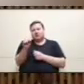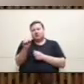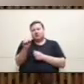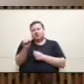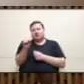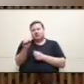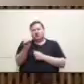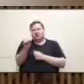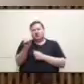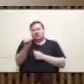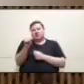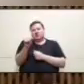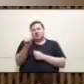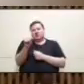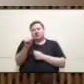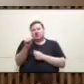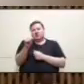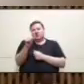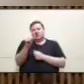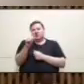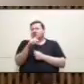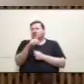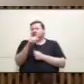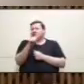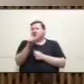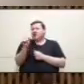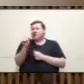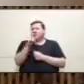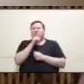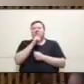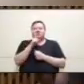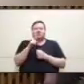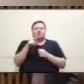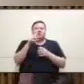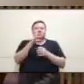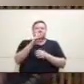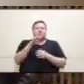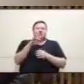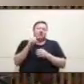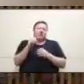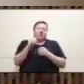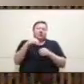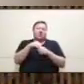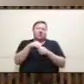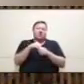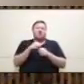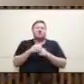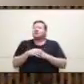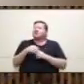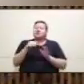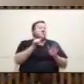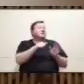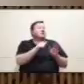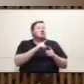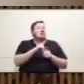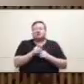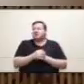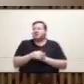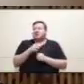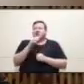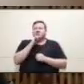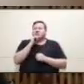local municipality. I'll give over to the CFO to proceed to continue. The CFO has 16 seconds. Thank you. The unspent